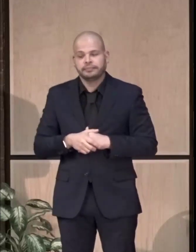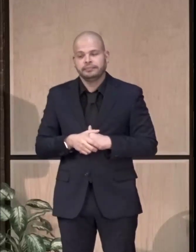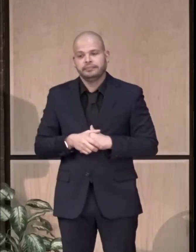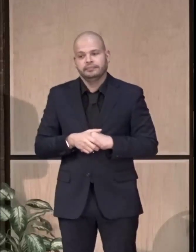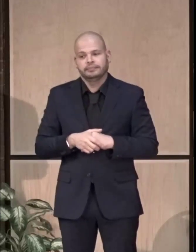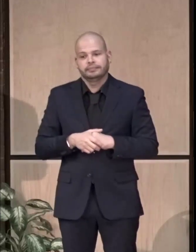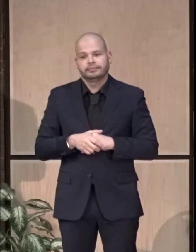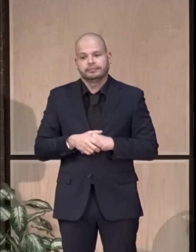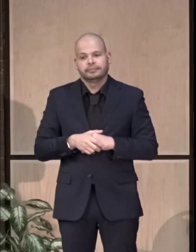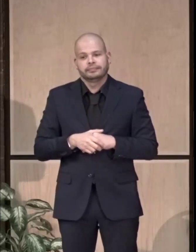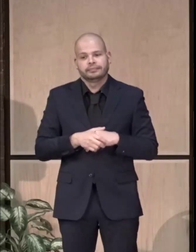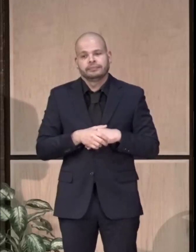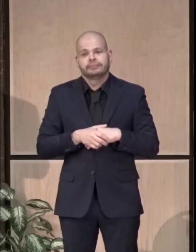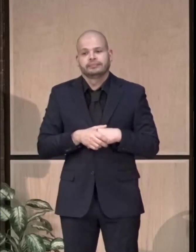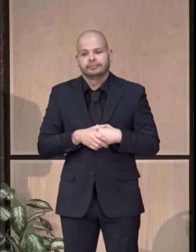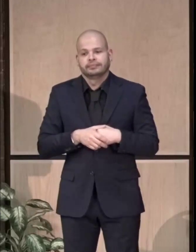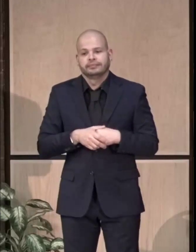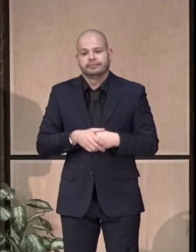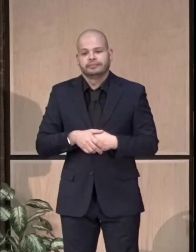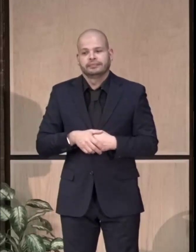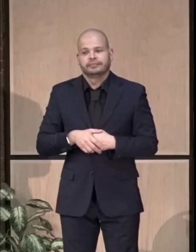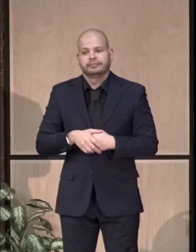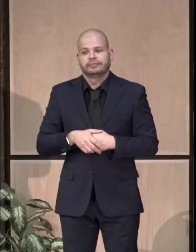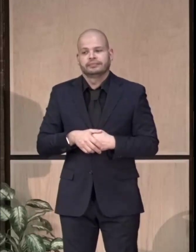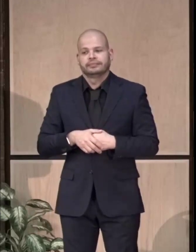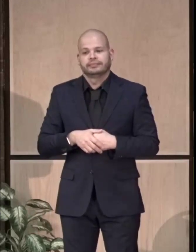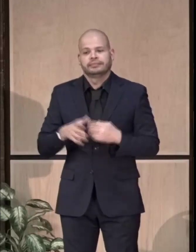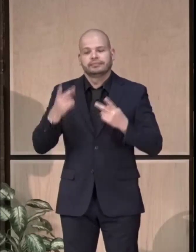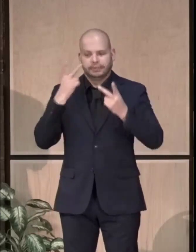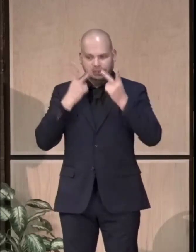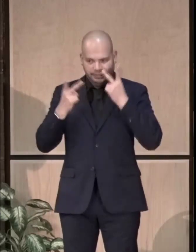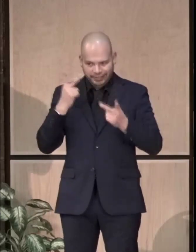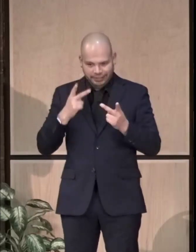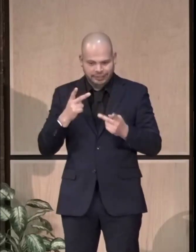is a common thing that I've experienced with mental health